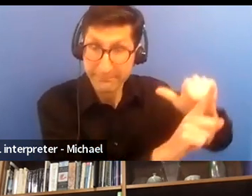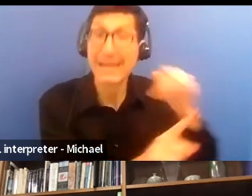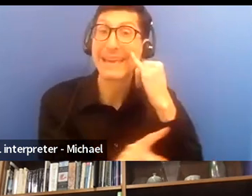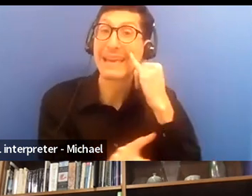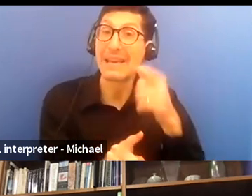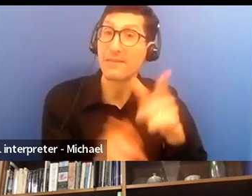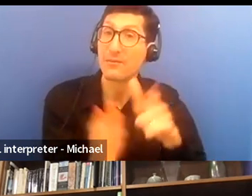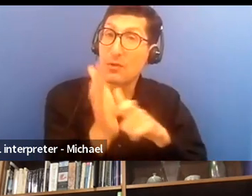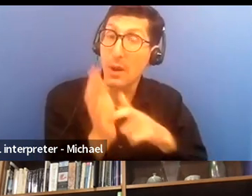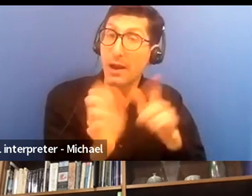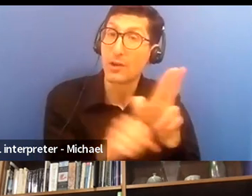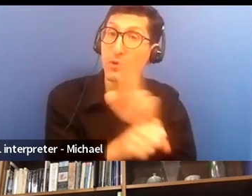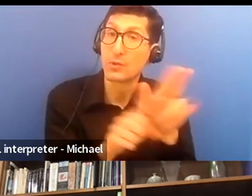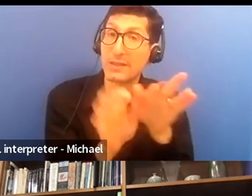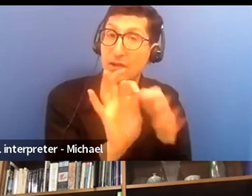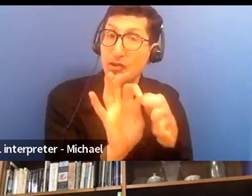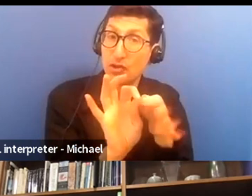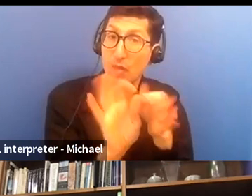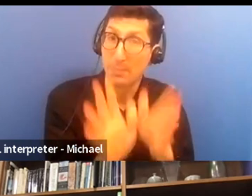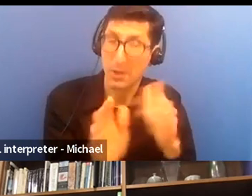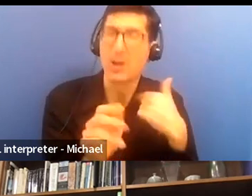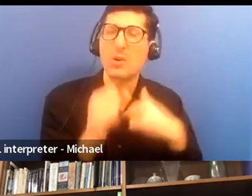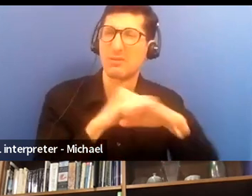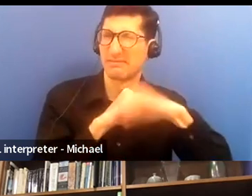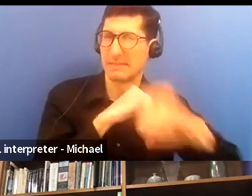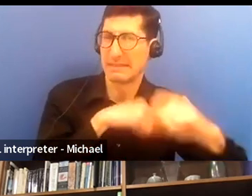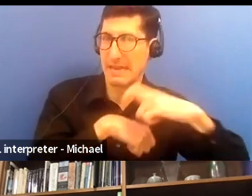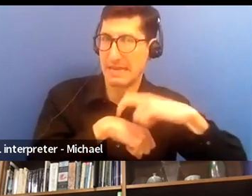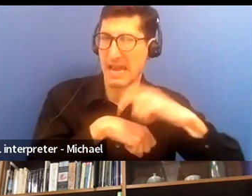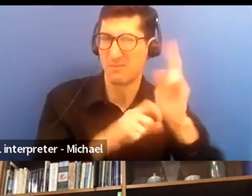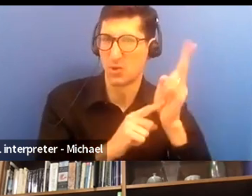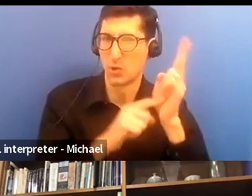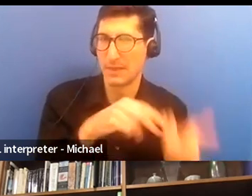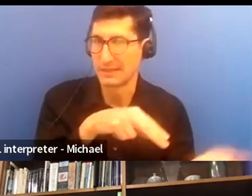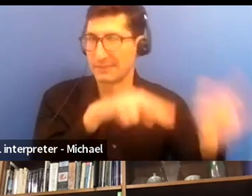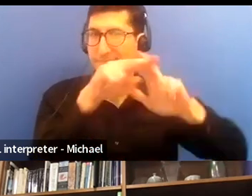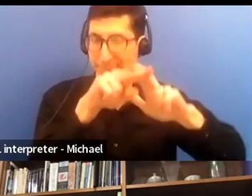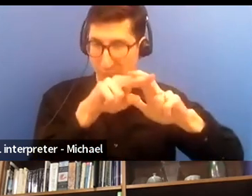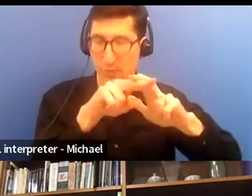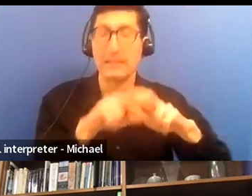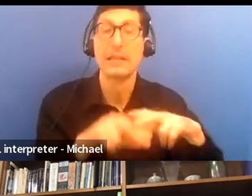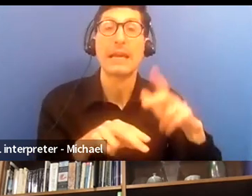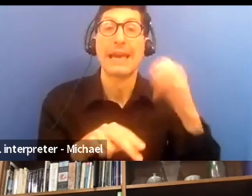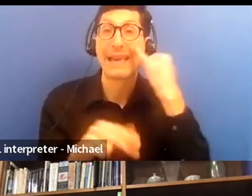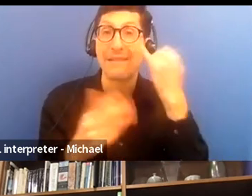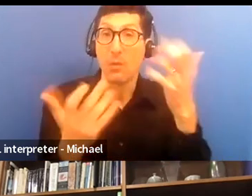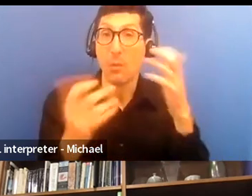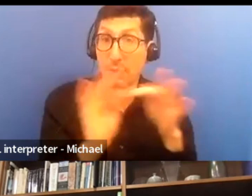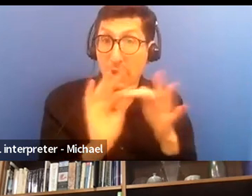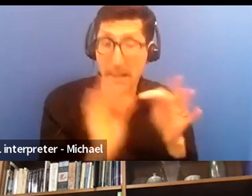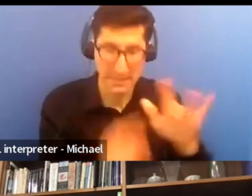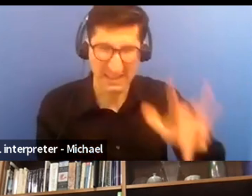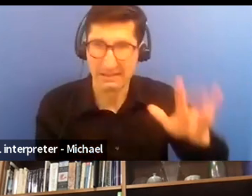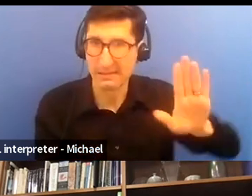interpretation services will receive an additional 2 minutes. Please click the raise hand button if you wish to